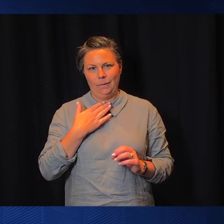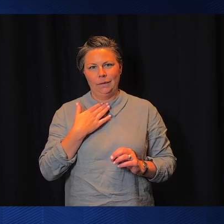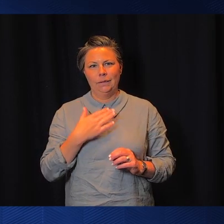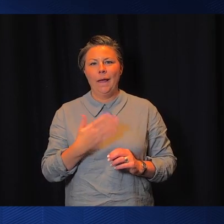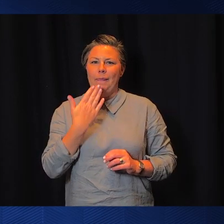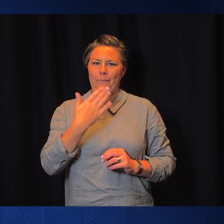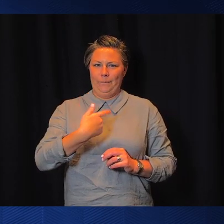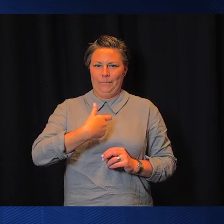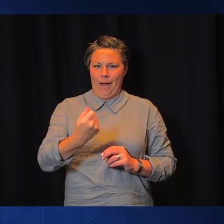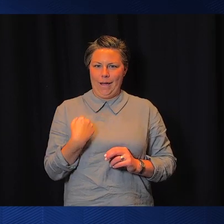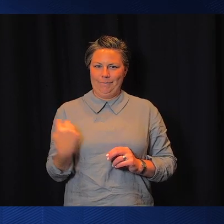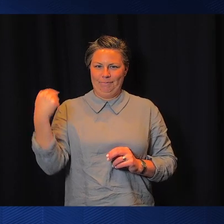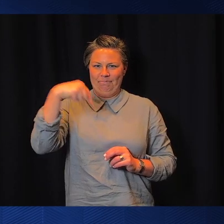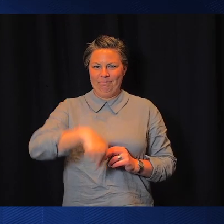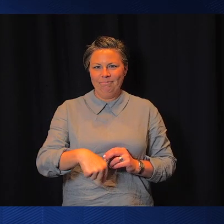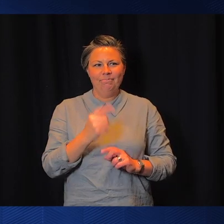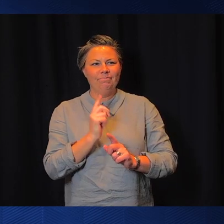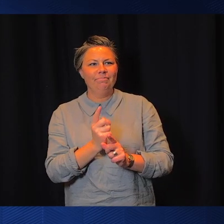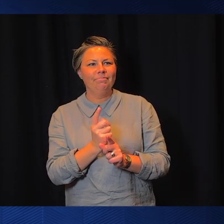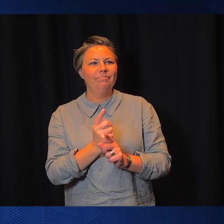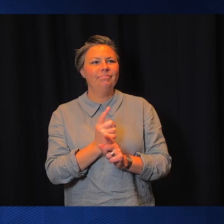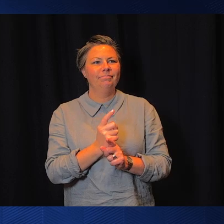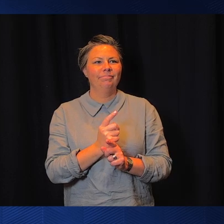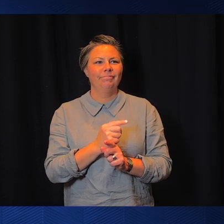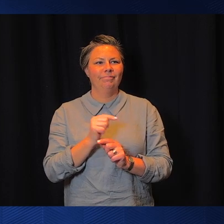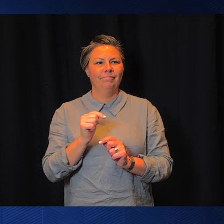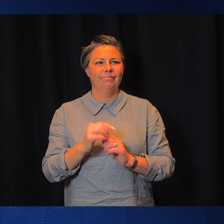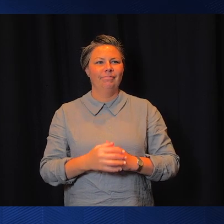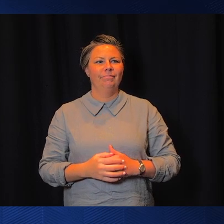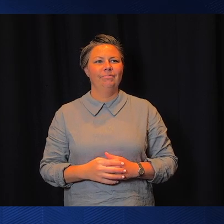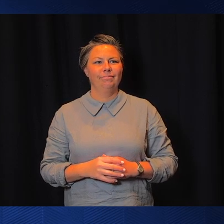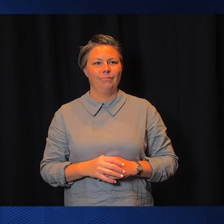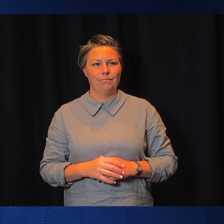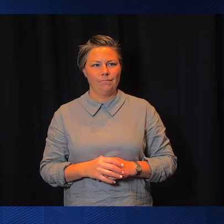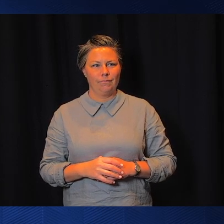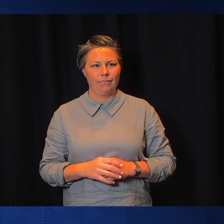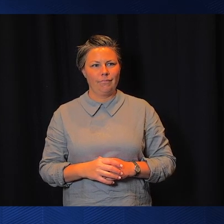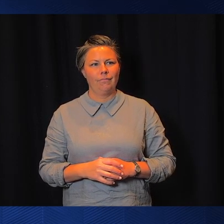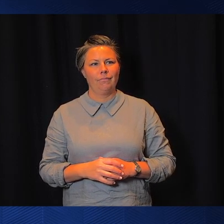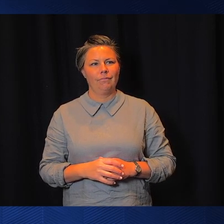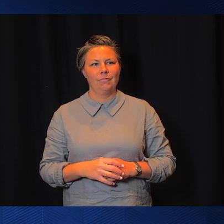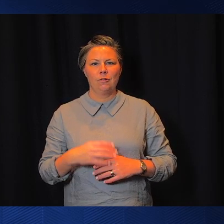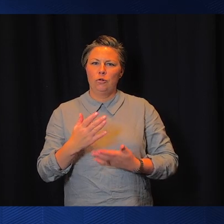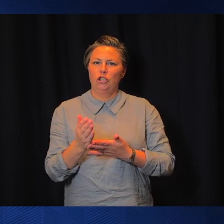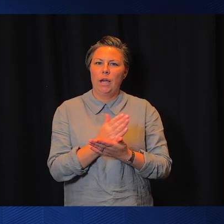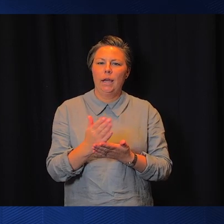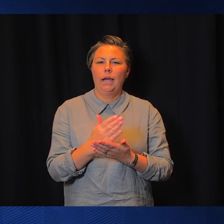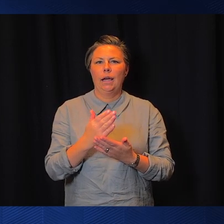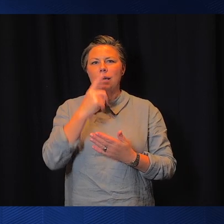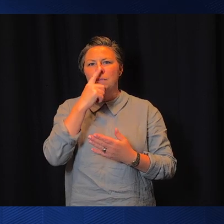this opportunity to be in this level, especially in this spotlight event, to deliberate the voices of persons